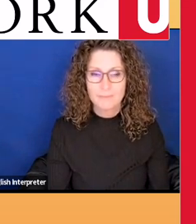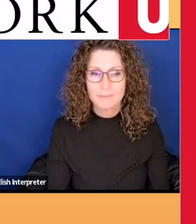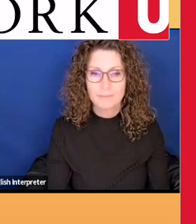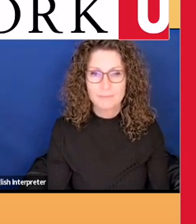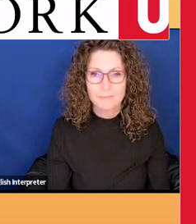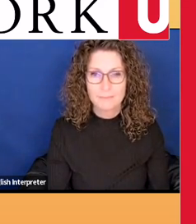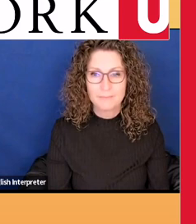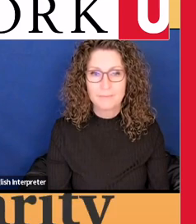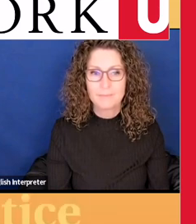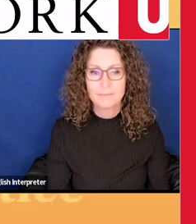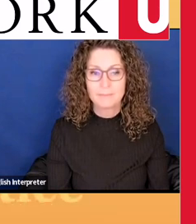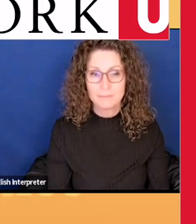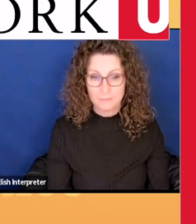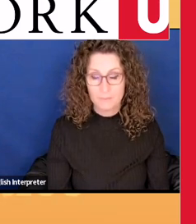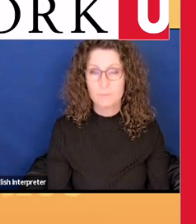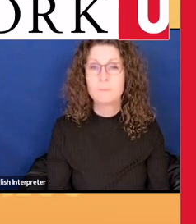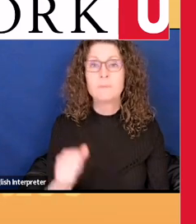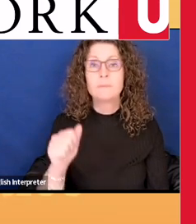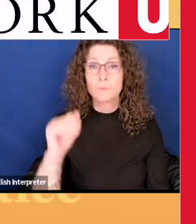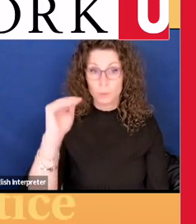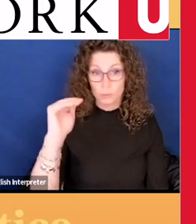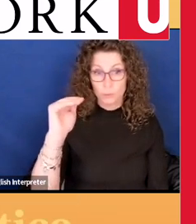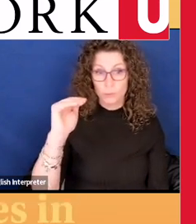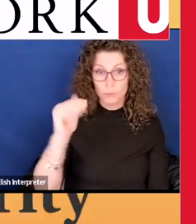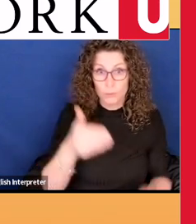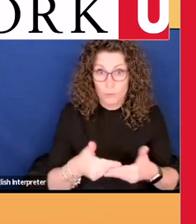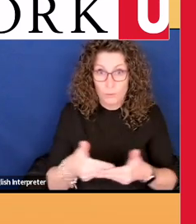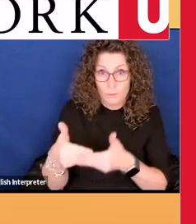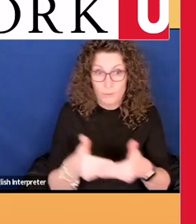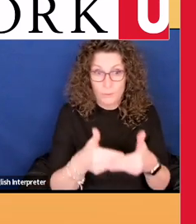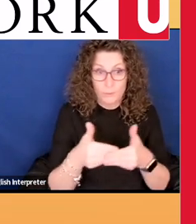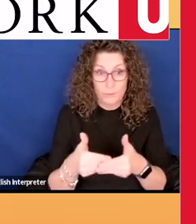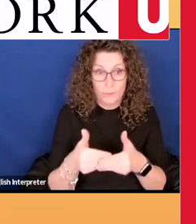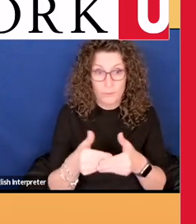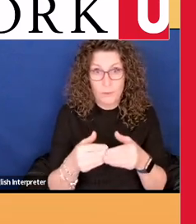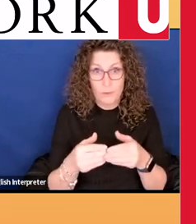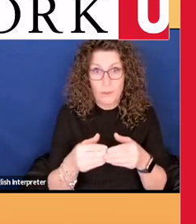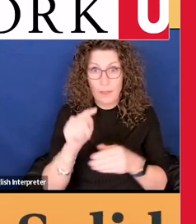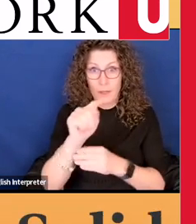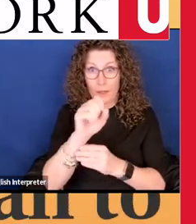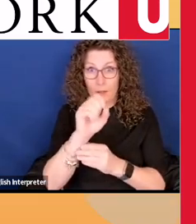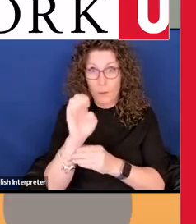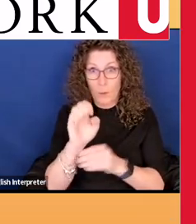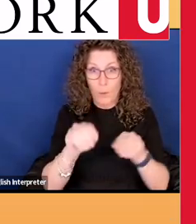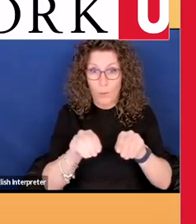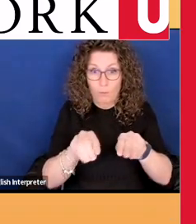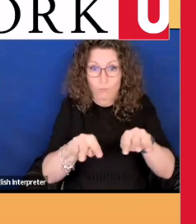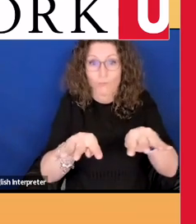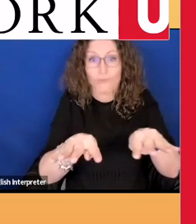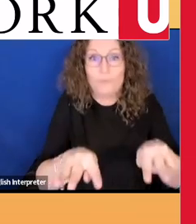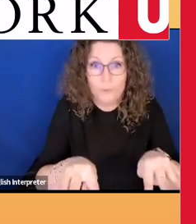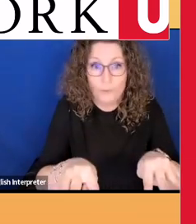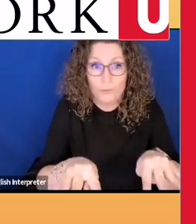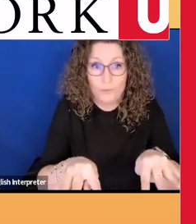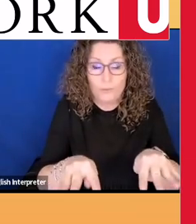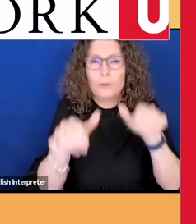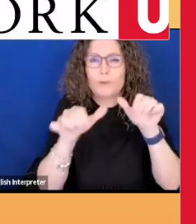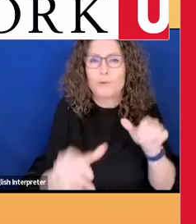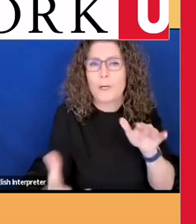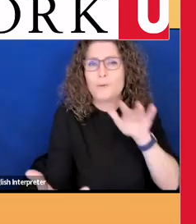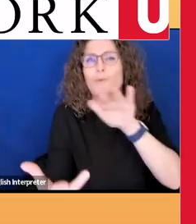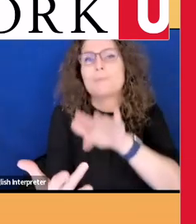The child reaches forward with his toes, extending to touch the world from the comfort of his mother's